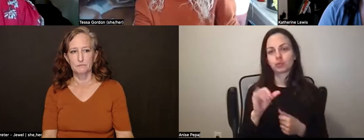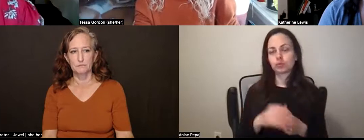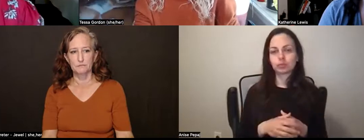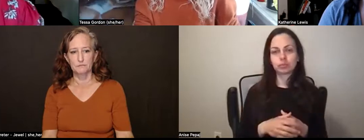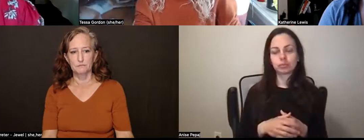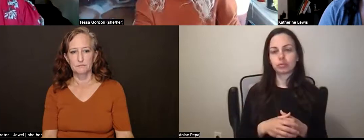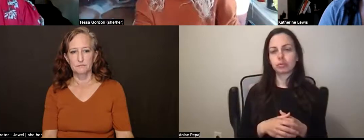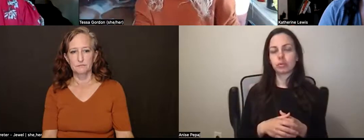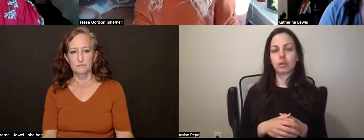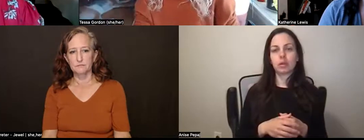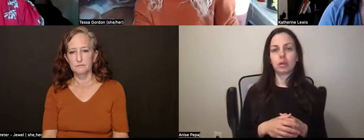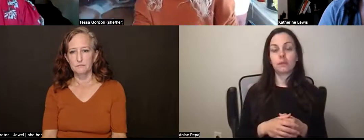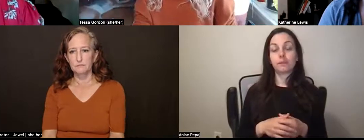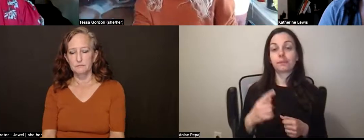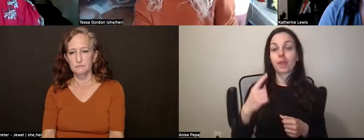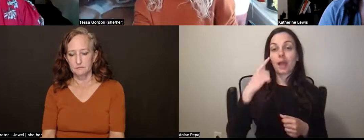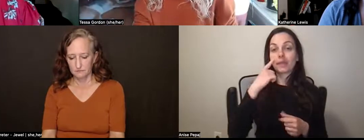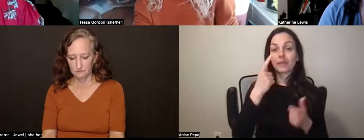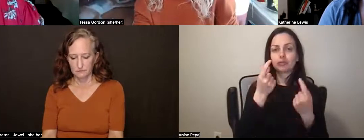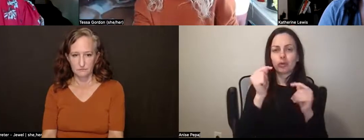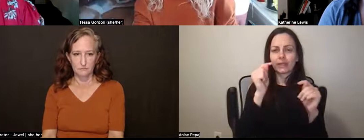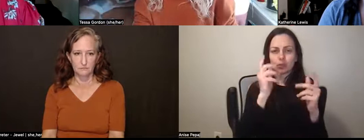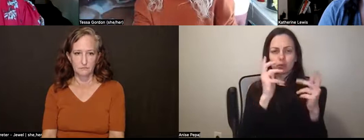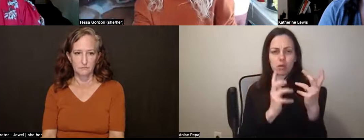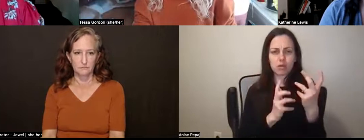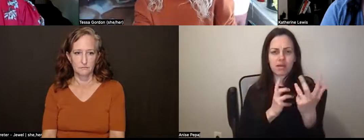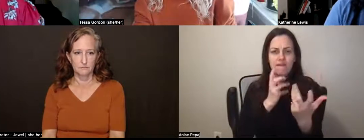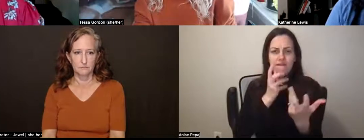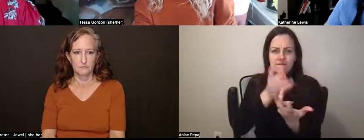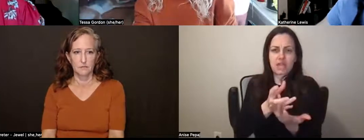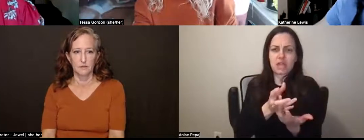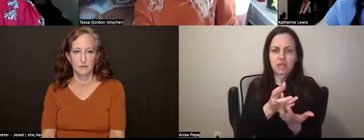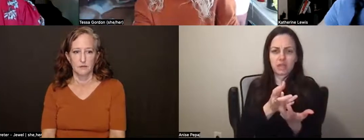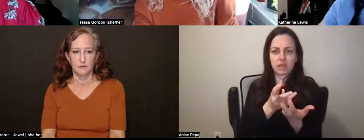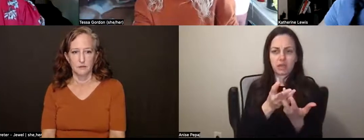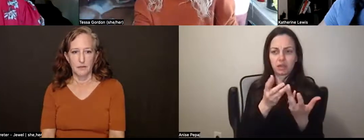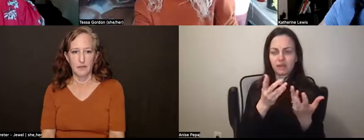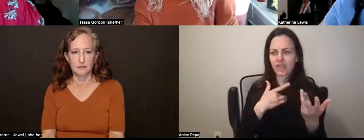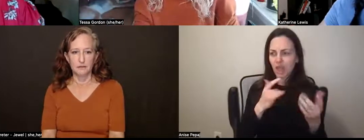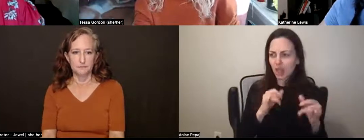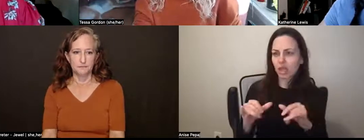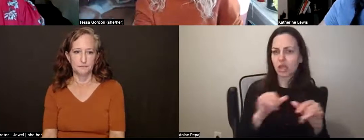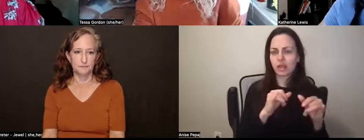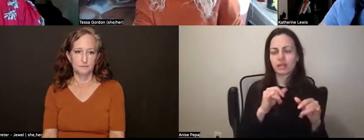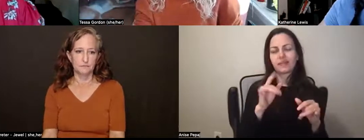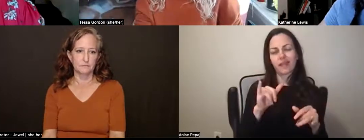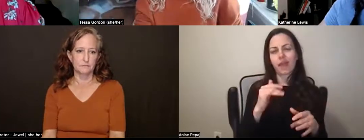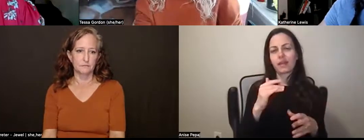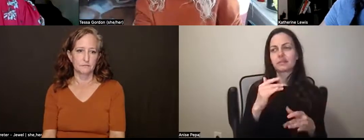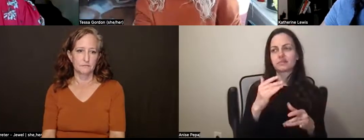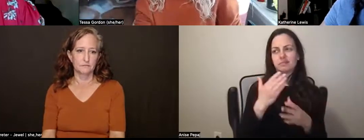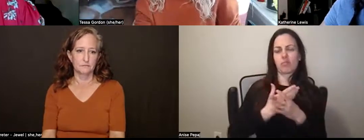trying to fit in, trying to assimilate still is quite bothersome for